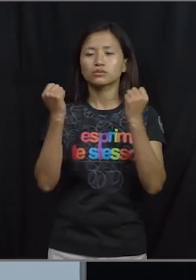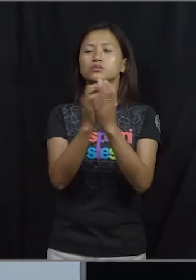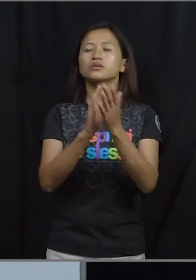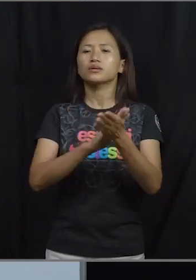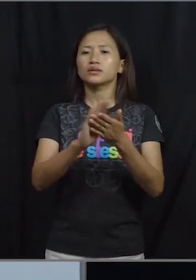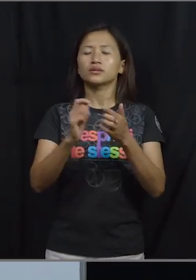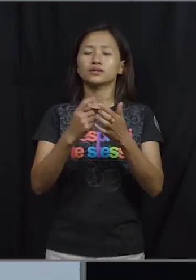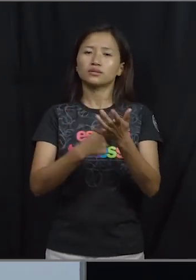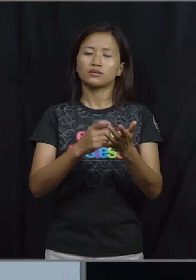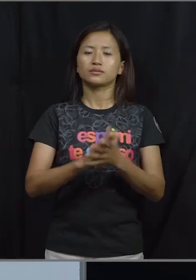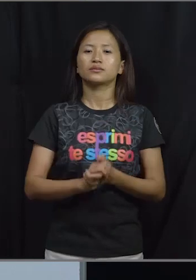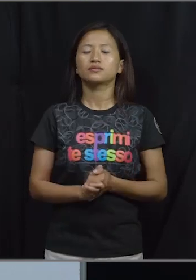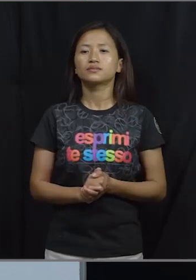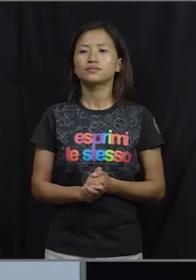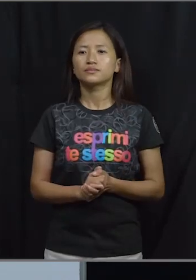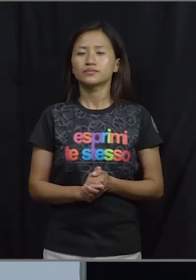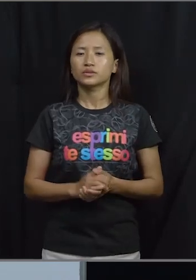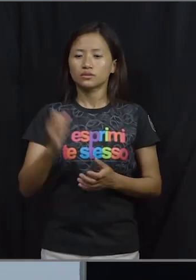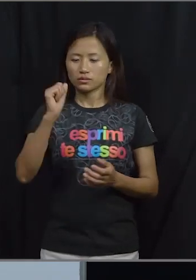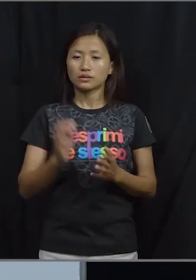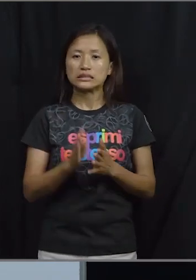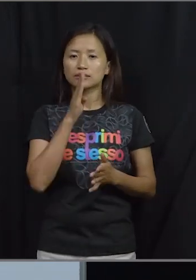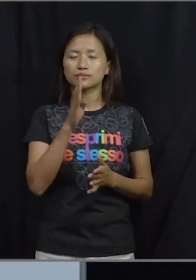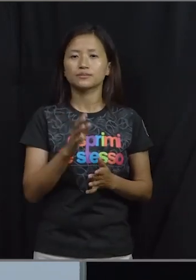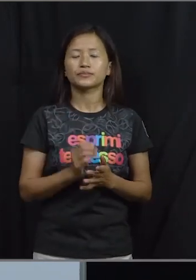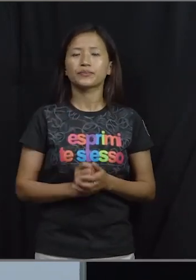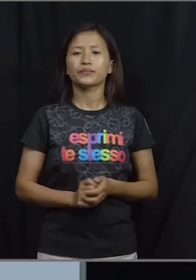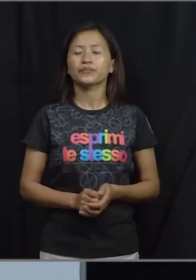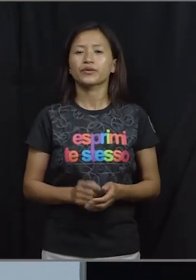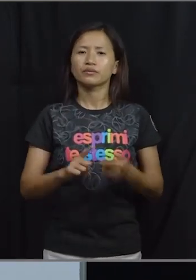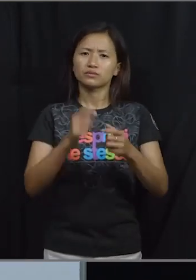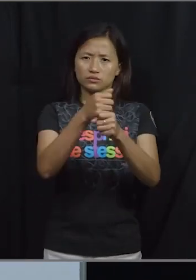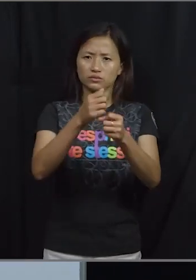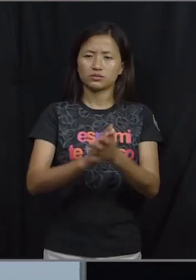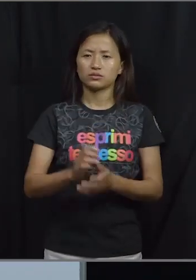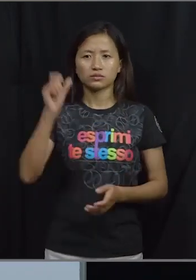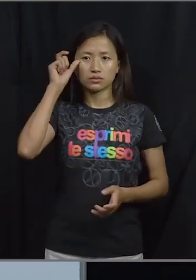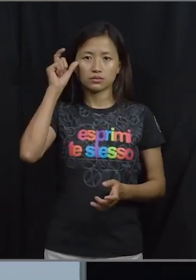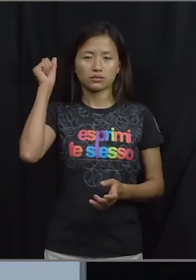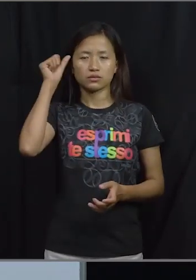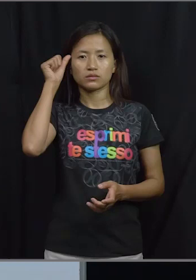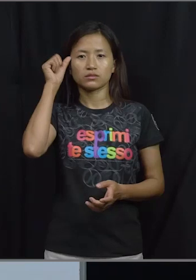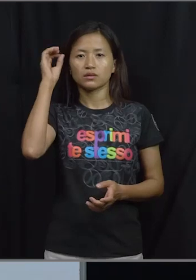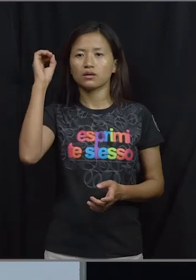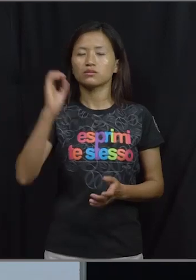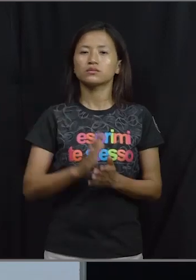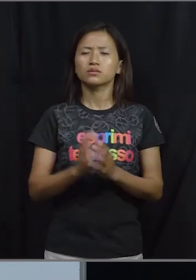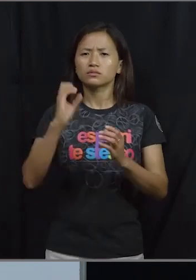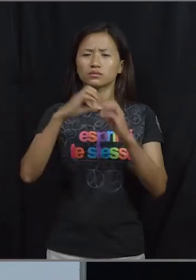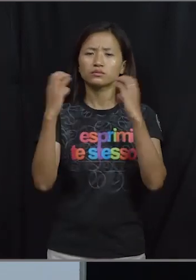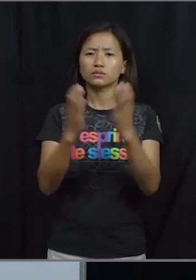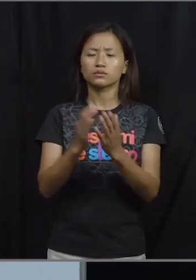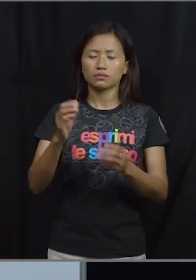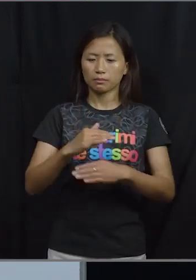some psychologists. Why is that so? Is because, for example, for the Ao community also, there is a certain way